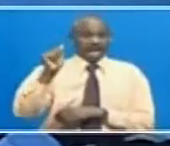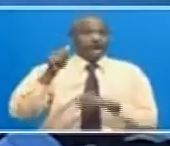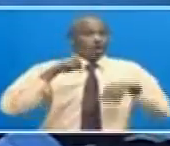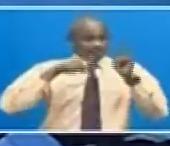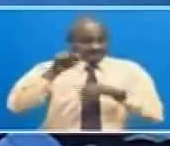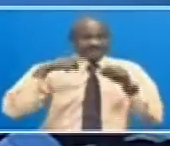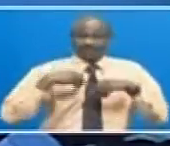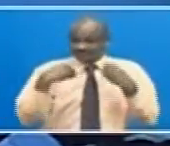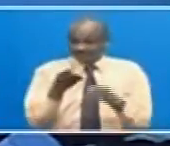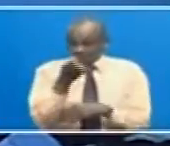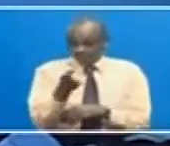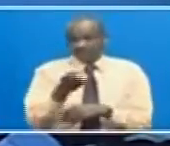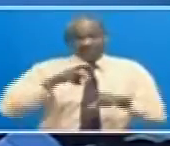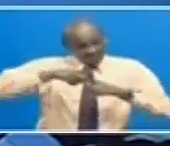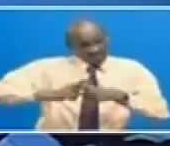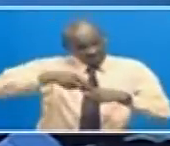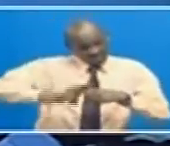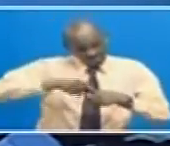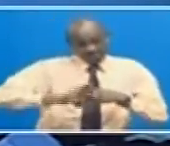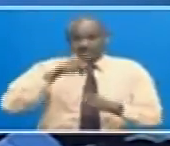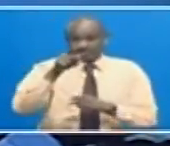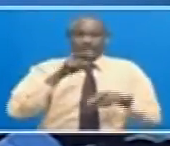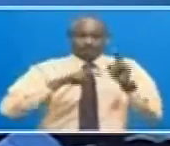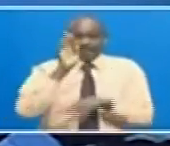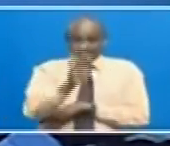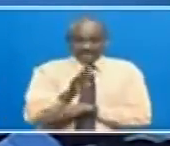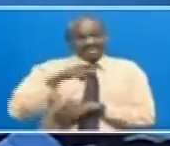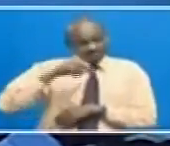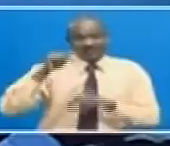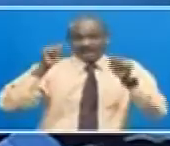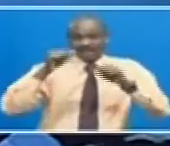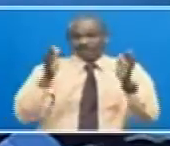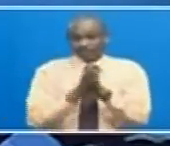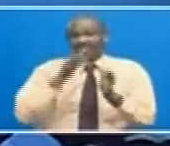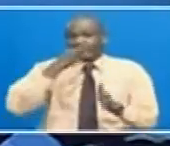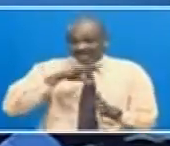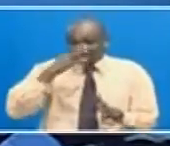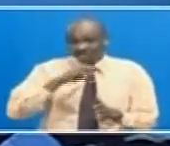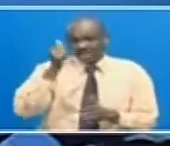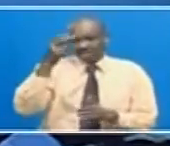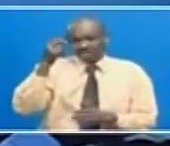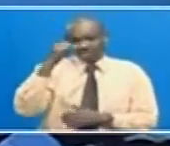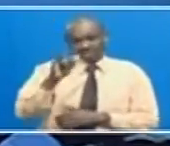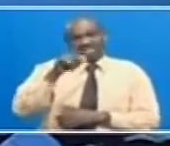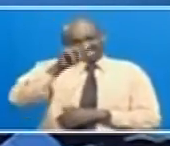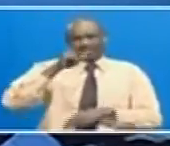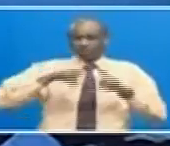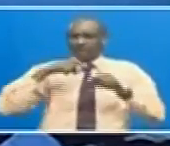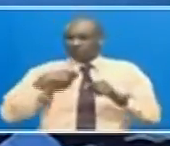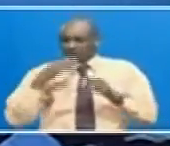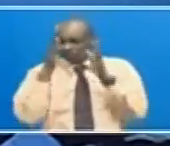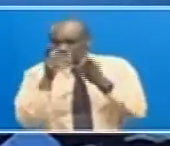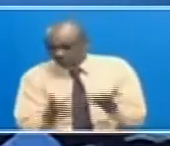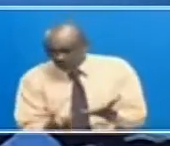facilities in Nairobi a facelift next year, a newly signed loan agreement with French agency Proparco. The hotel wants to capitalize